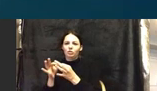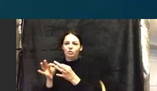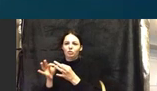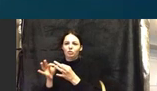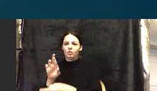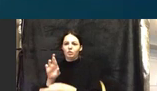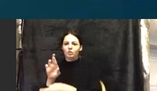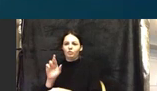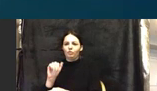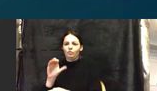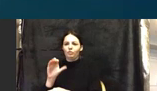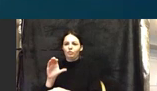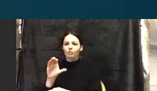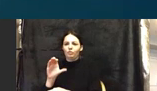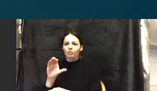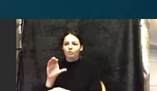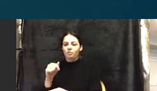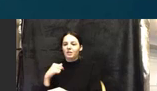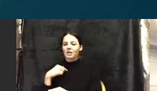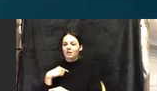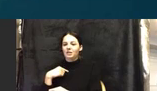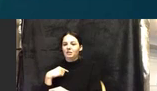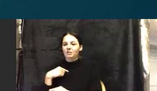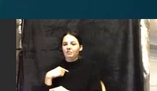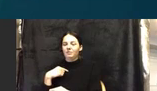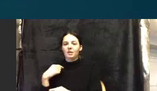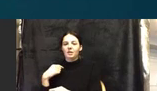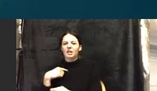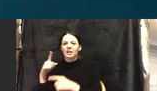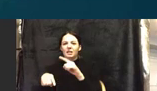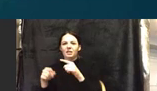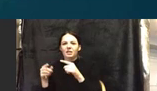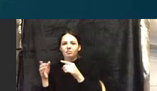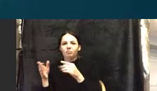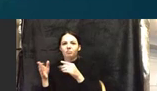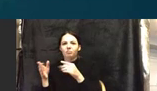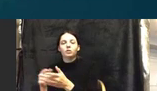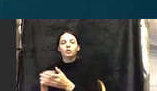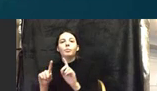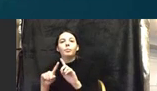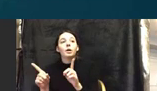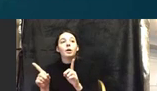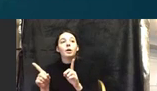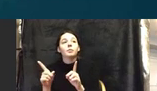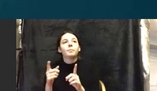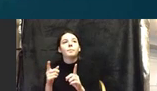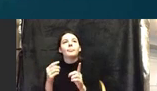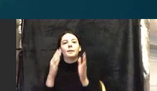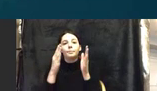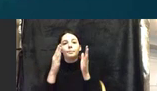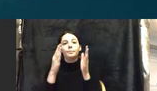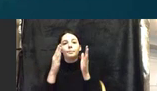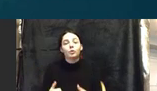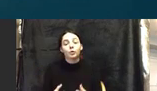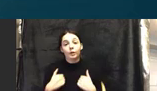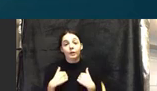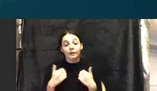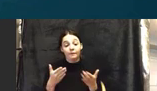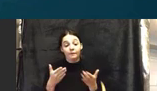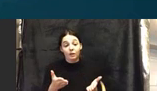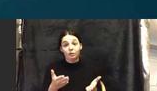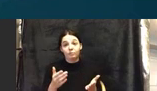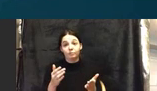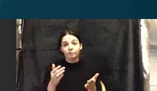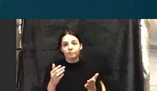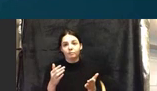of ISIS at the time. But I could talk to Syrians living in it, citizen journalists who could help me. In fact, I owe a